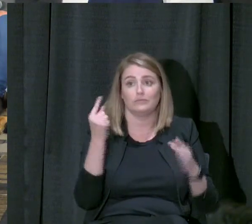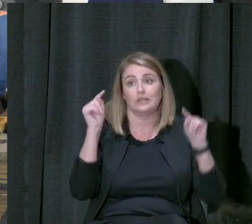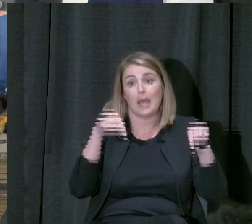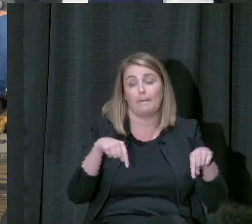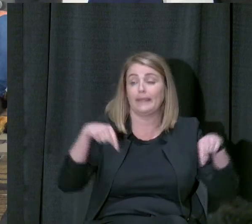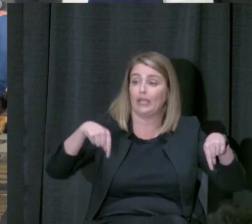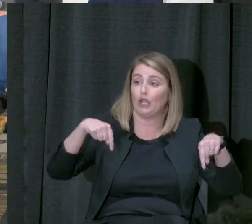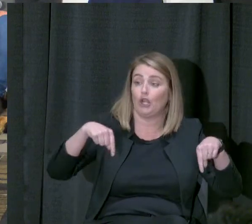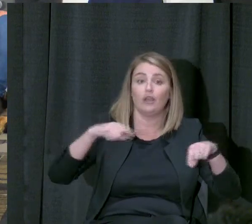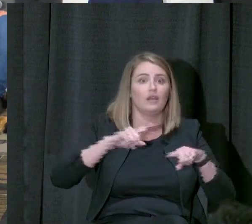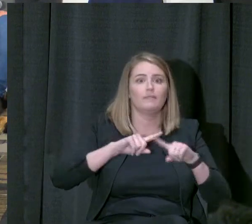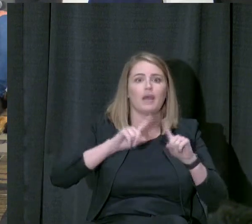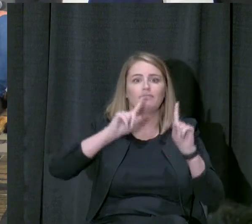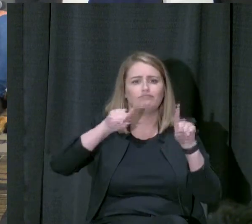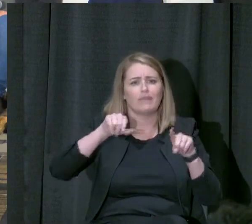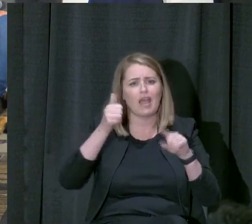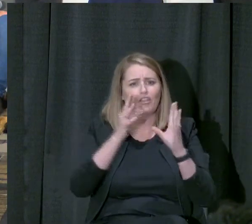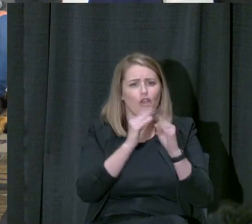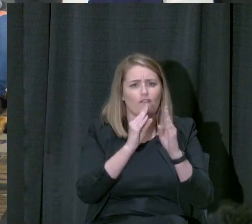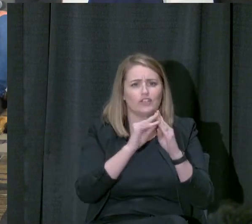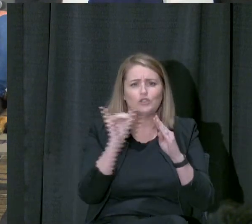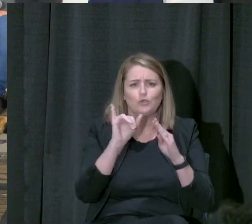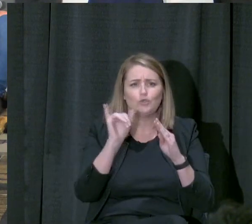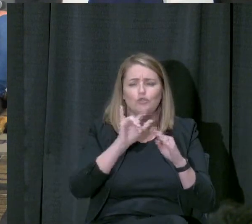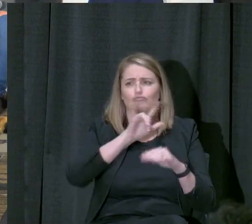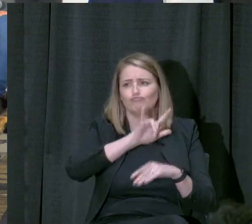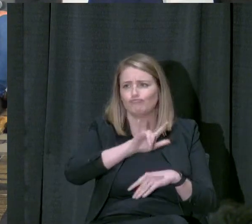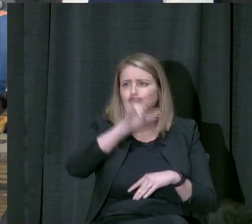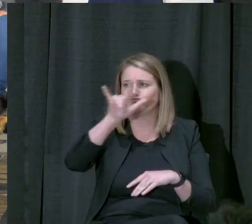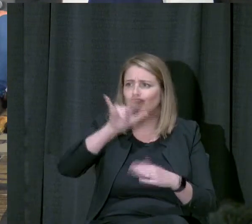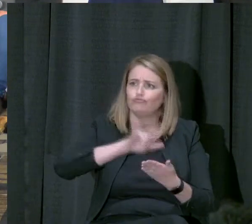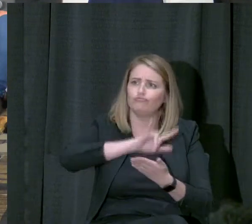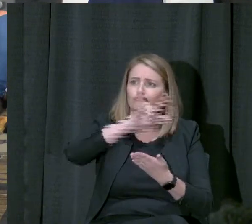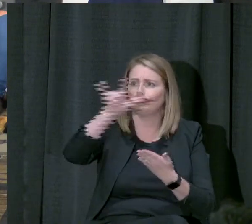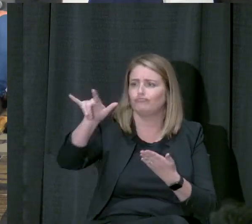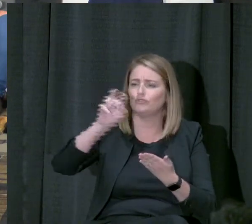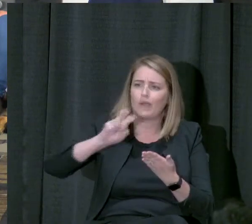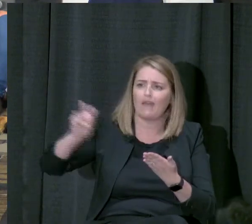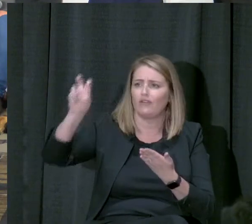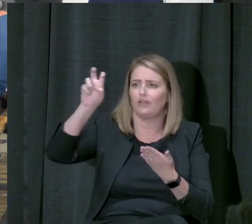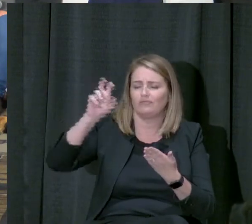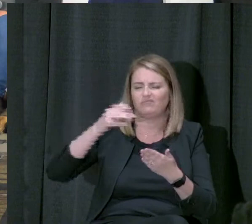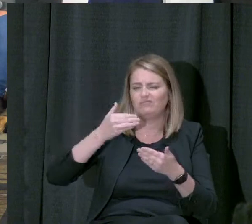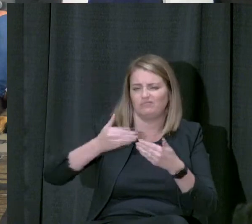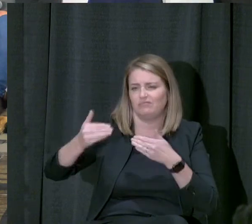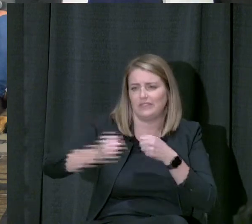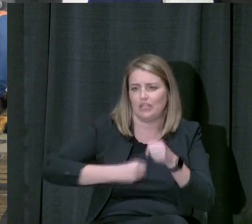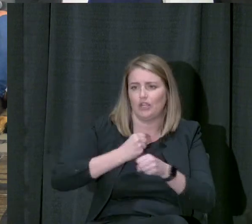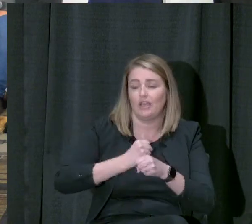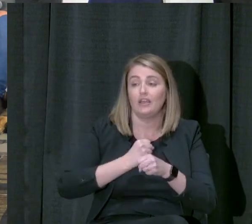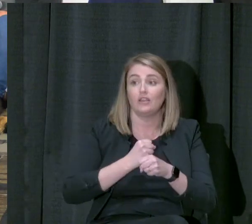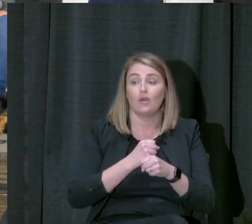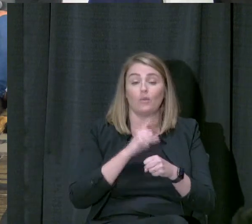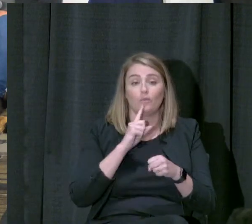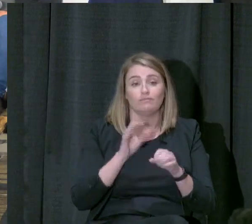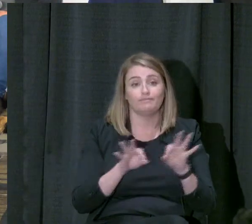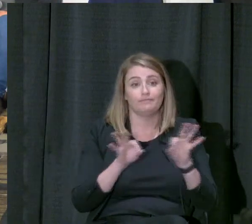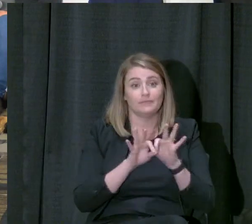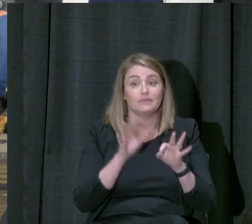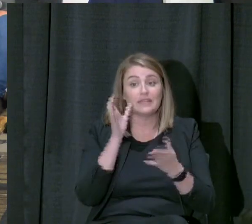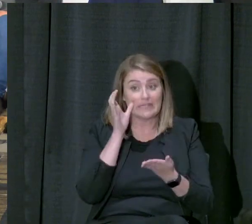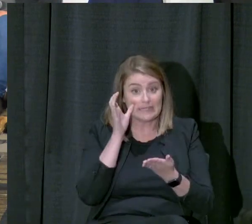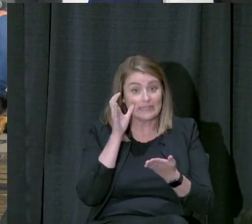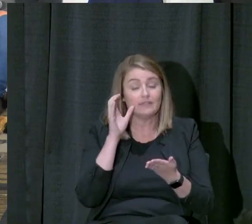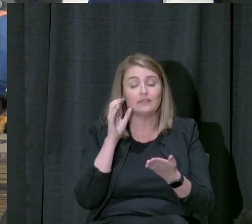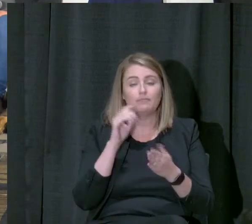other conferences throughout the year. And so this is a huge part of not only listening to our customers, but